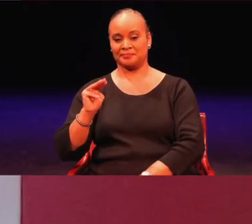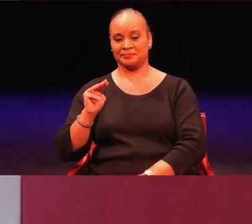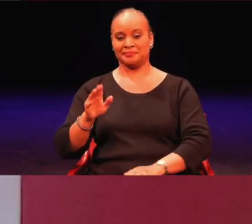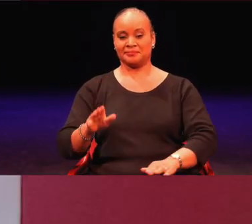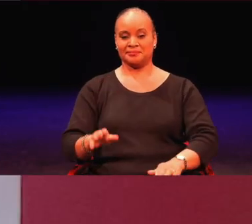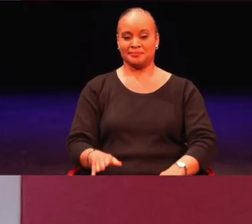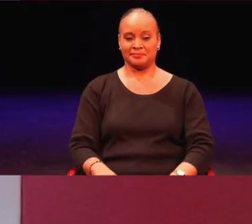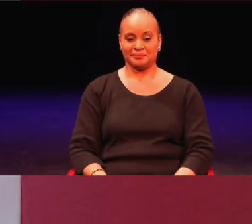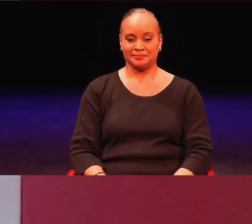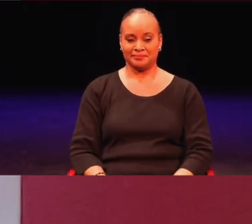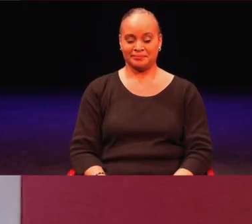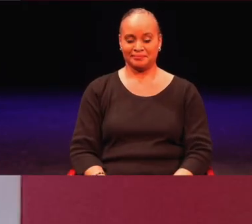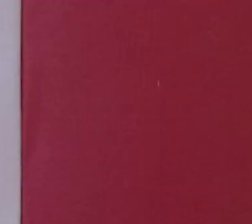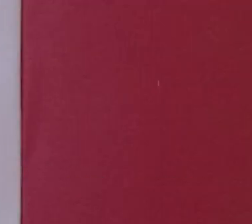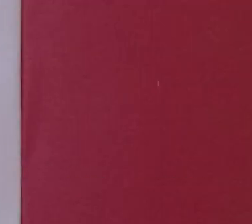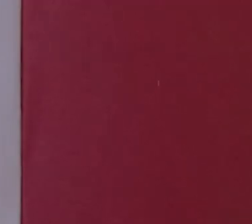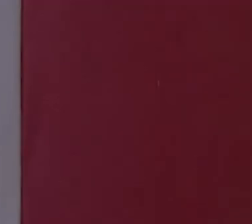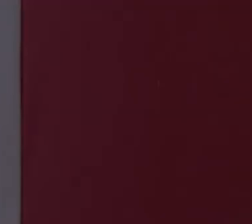Harlem.